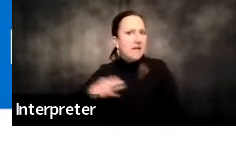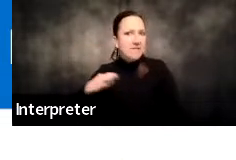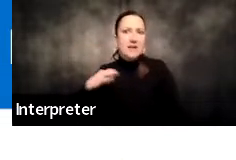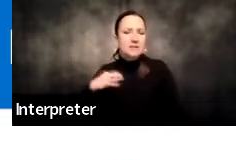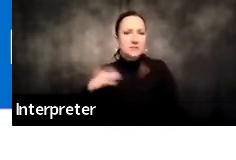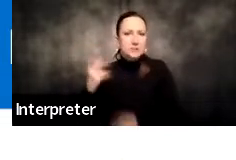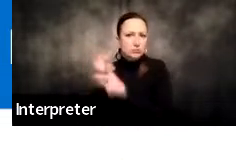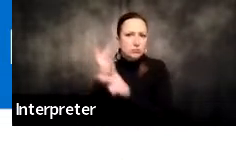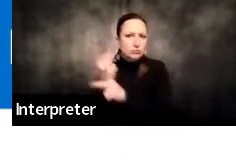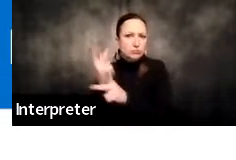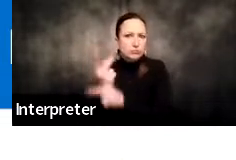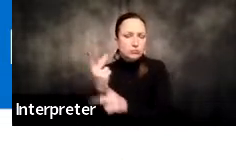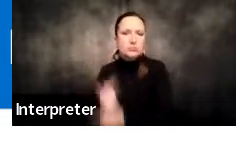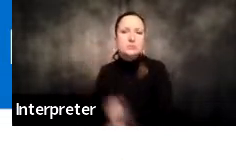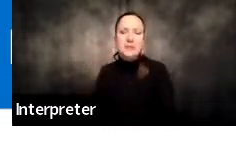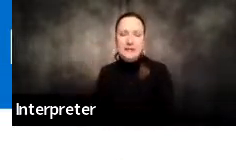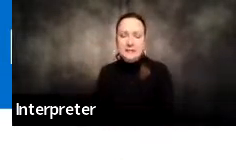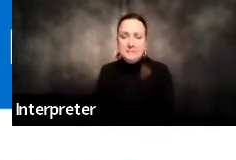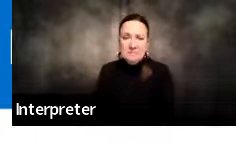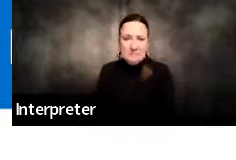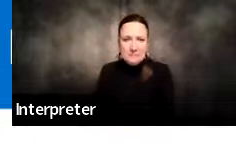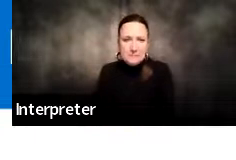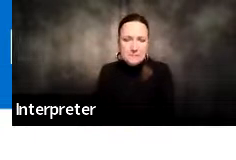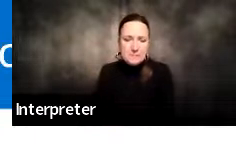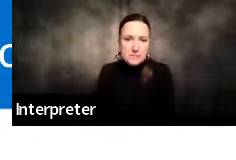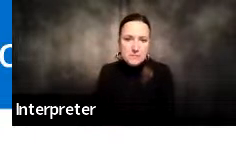the cost is borne by the homeowner.